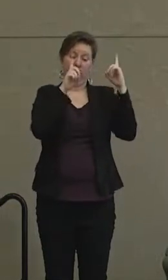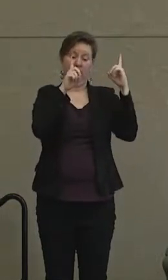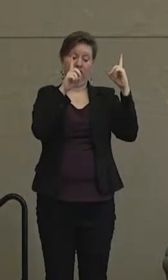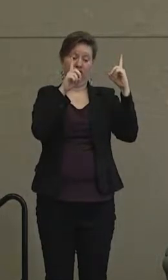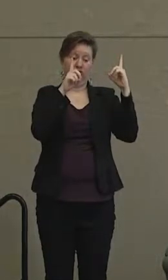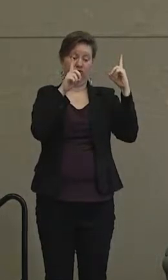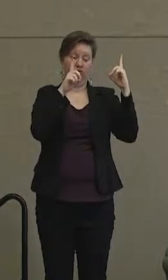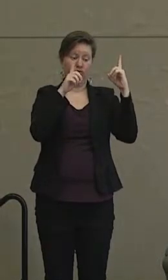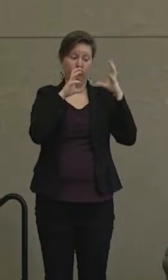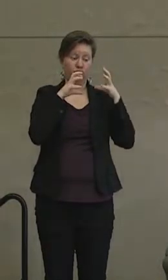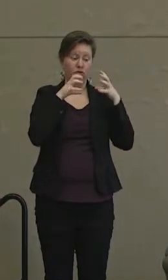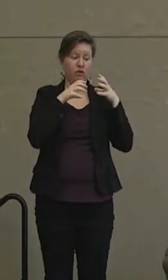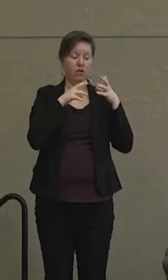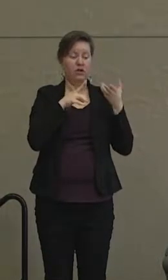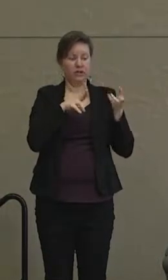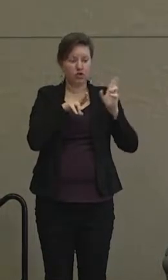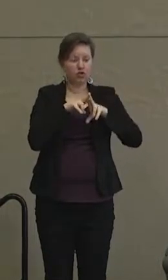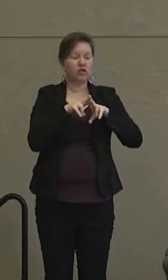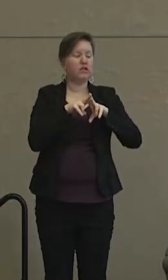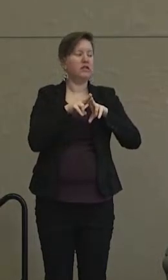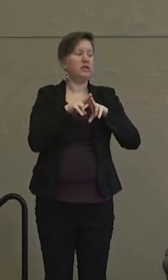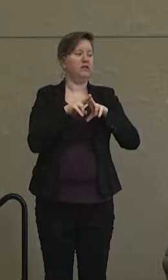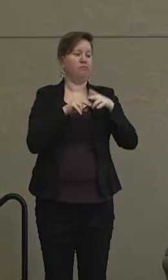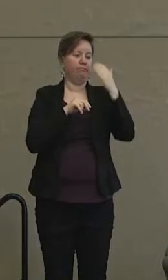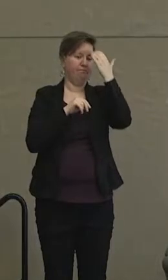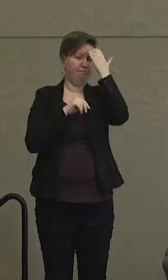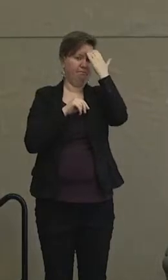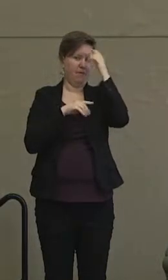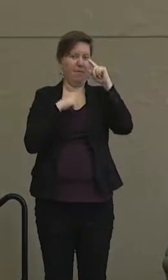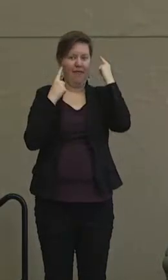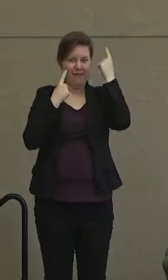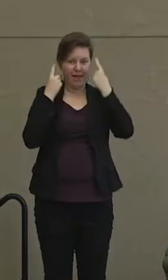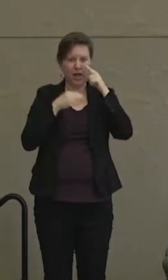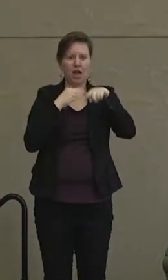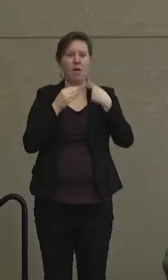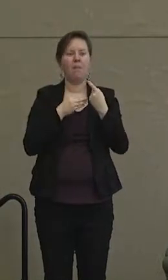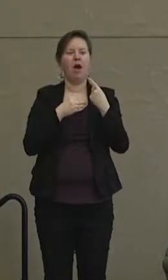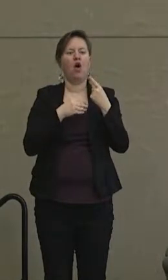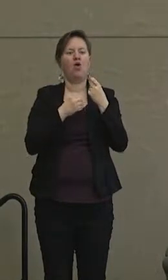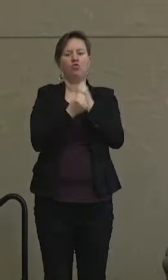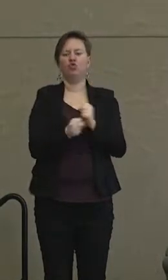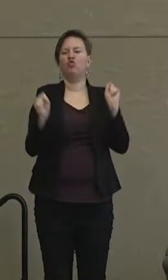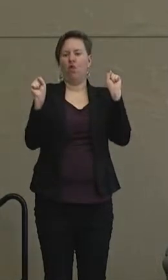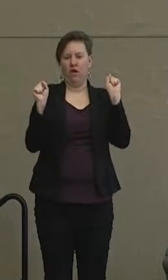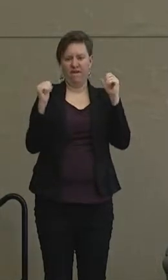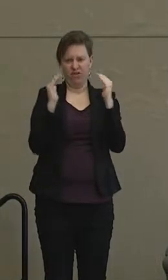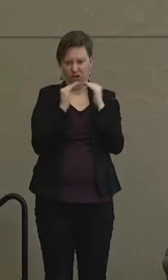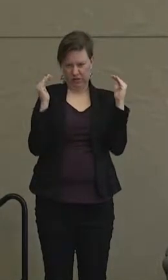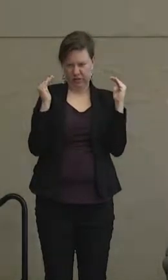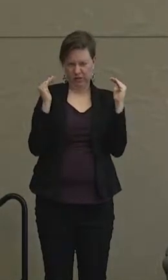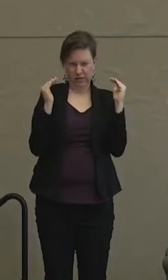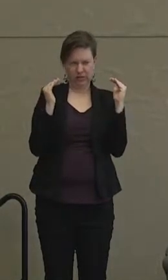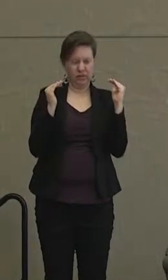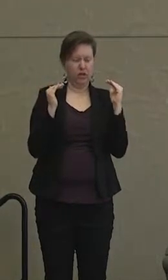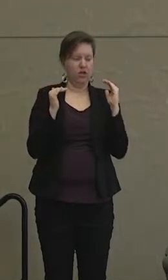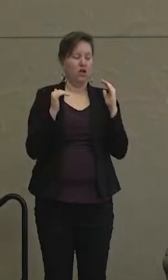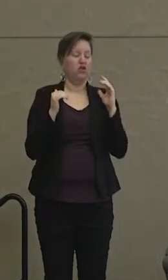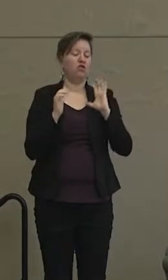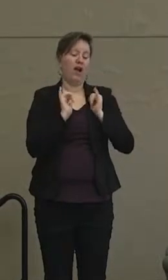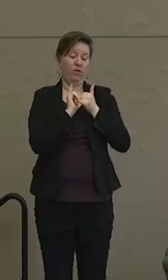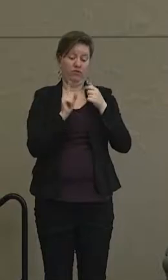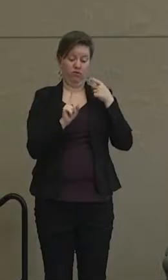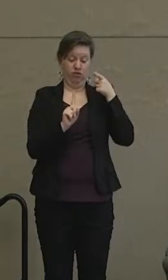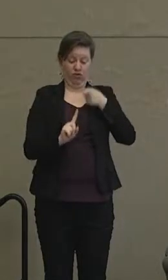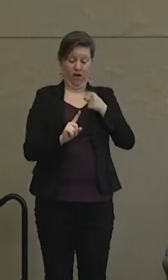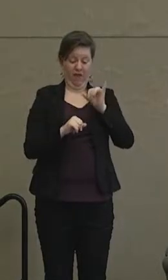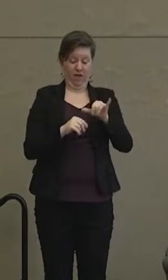education is increasingly around thinking about like restorative justice. So the way that we've started to do that work is